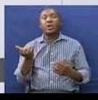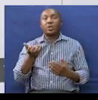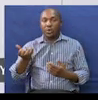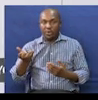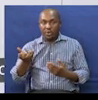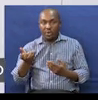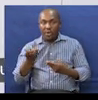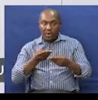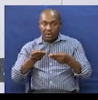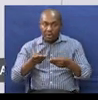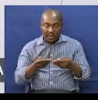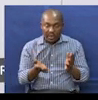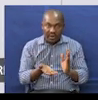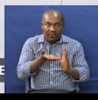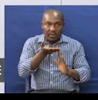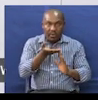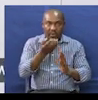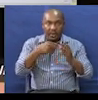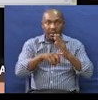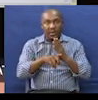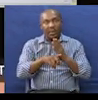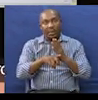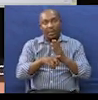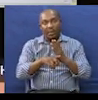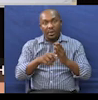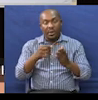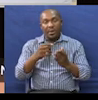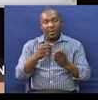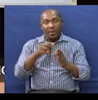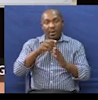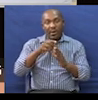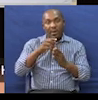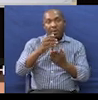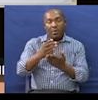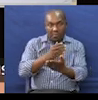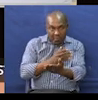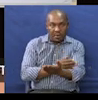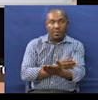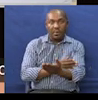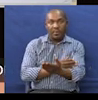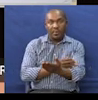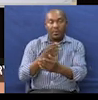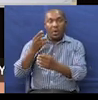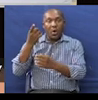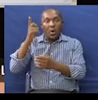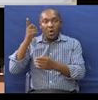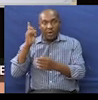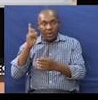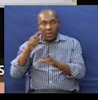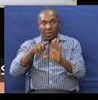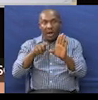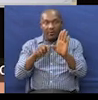and production in pre-colonial Africa. This is the second topic in Form 2 series of